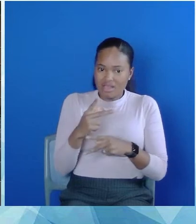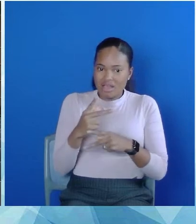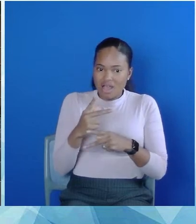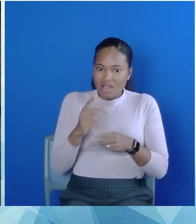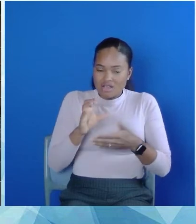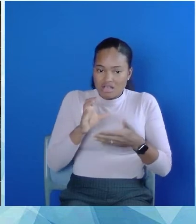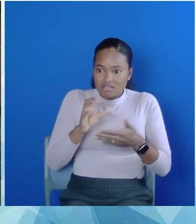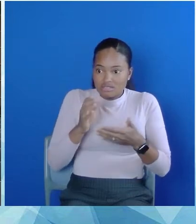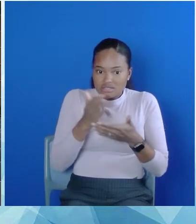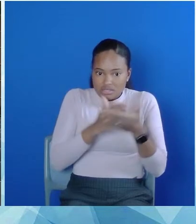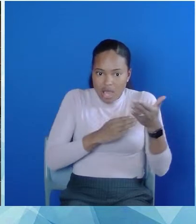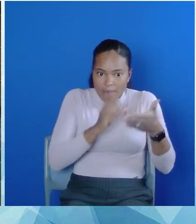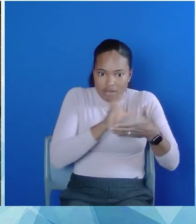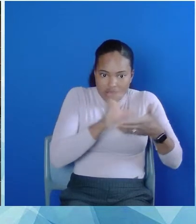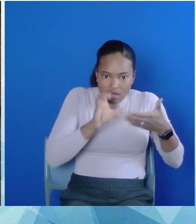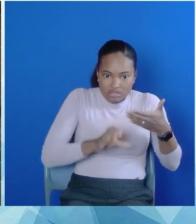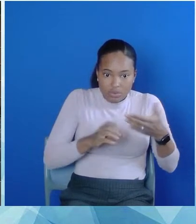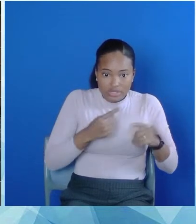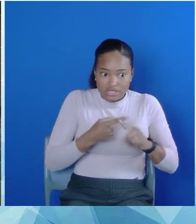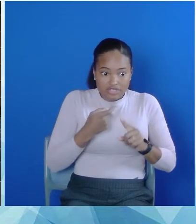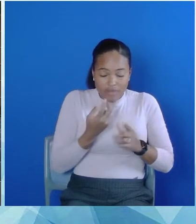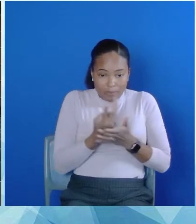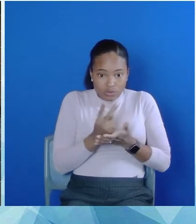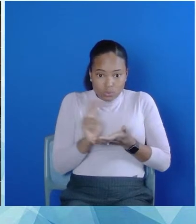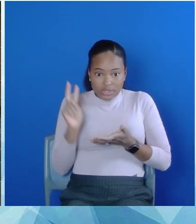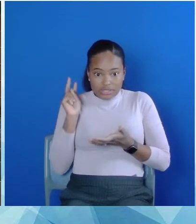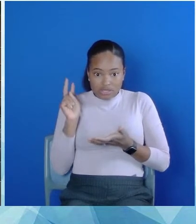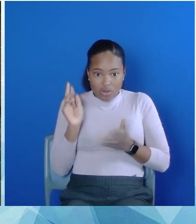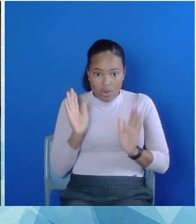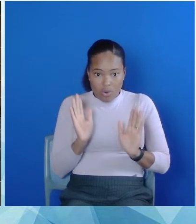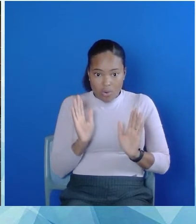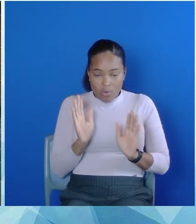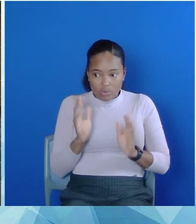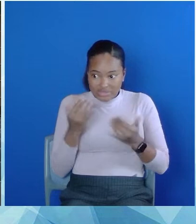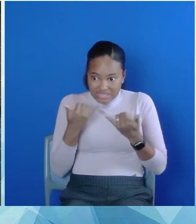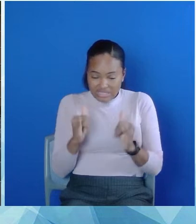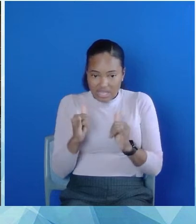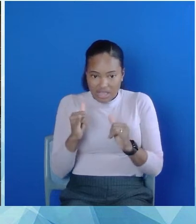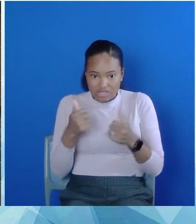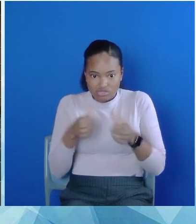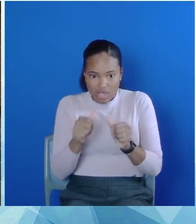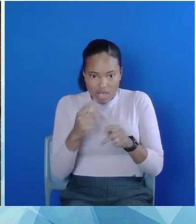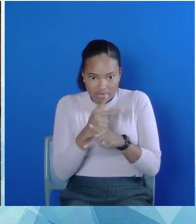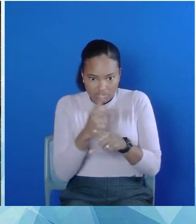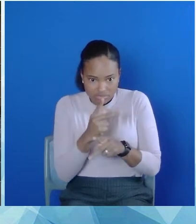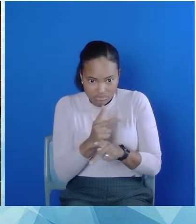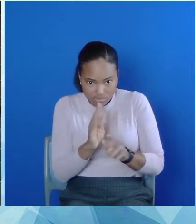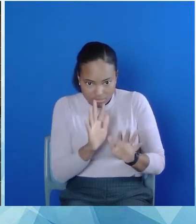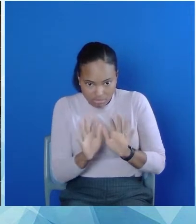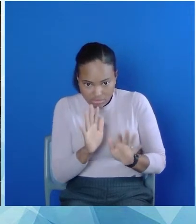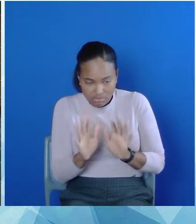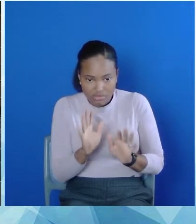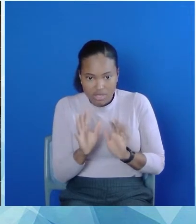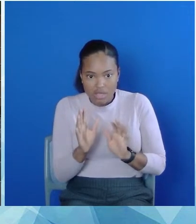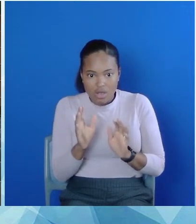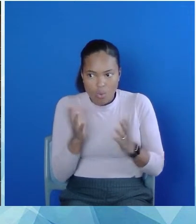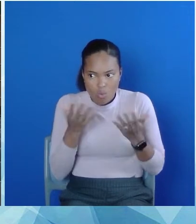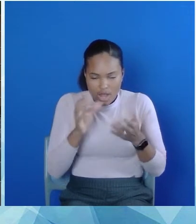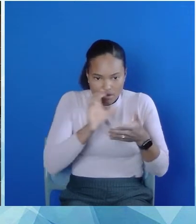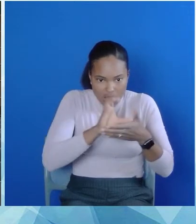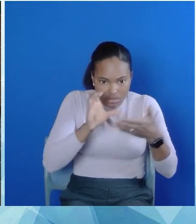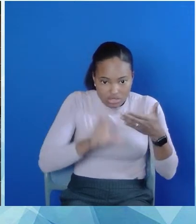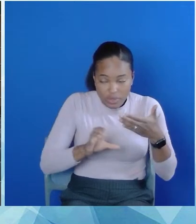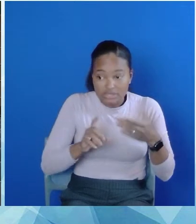of from 2 weeks ago. And what I can tell you, and what I feel confident in telling the